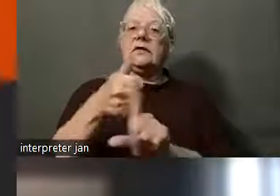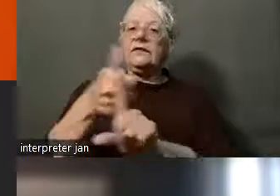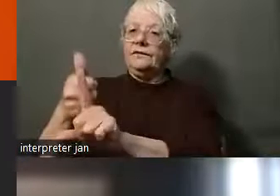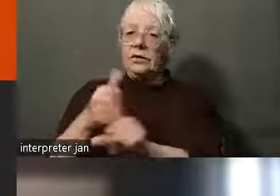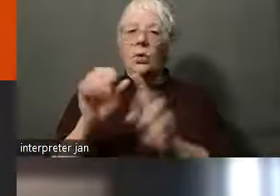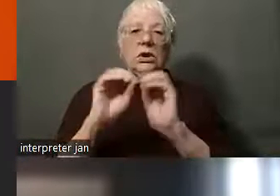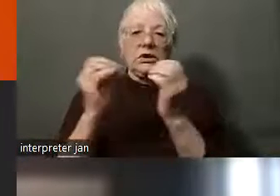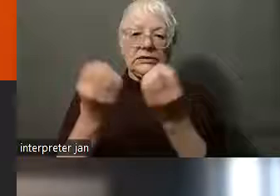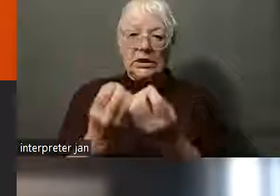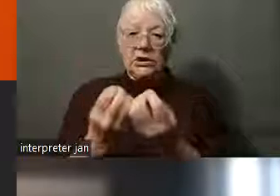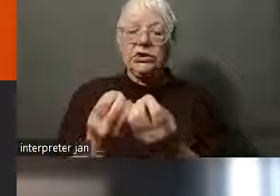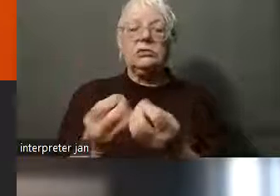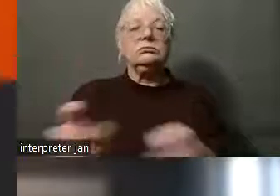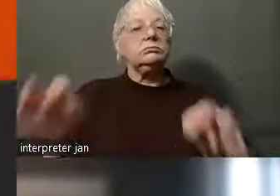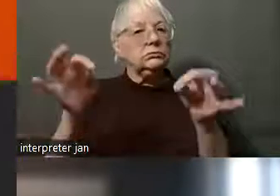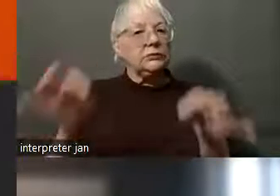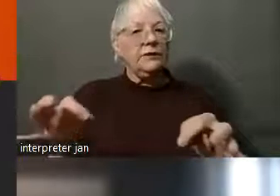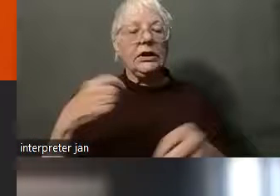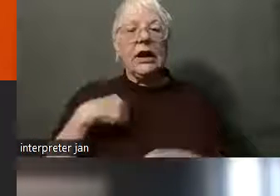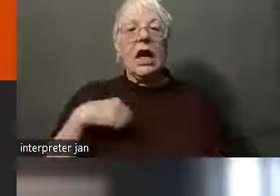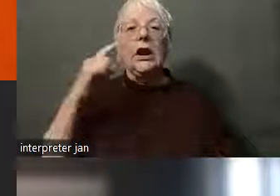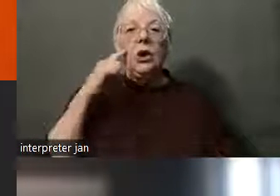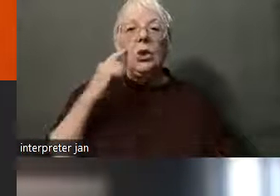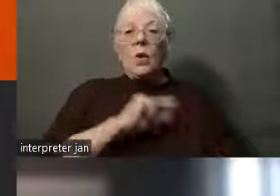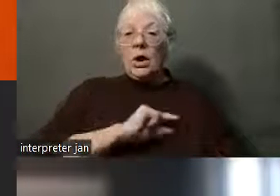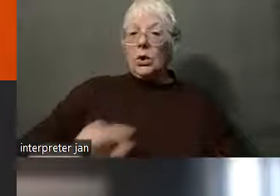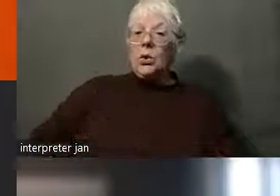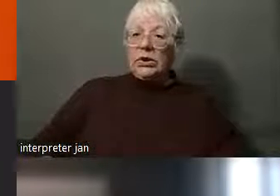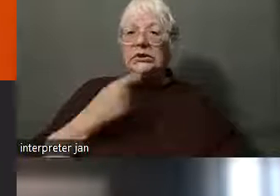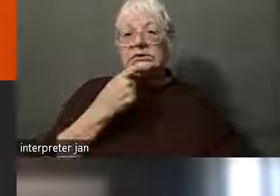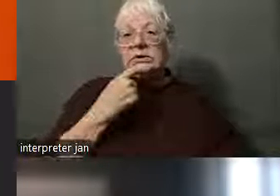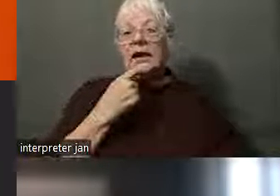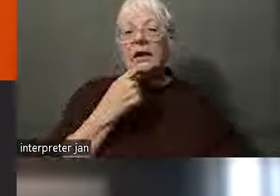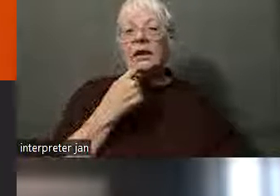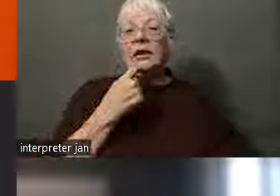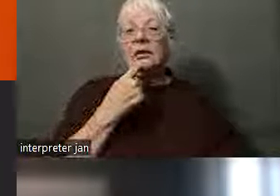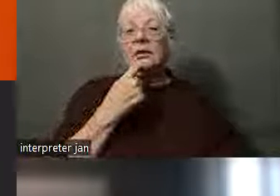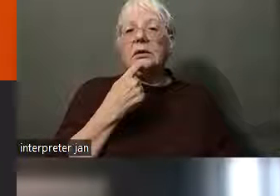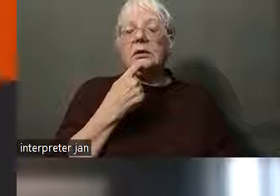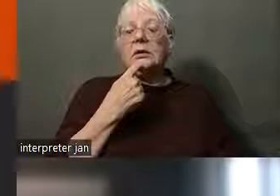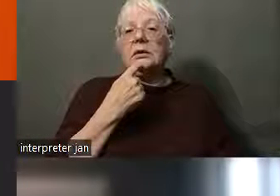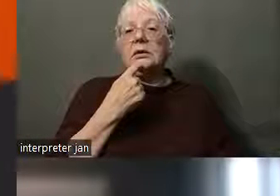So definitely what I heard Queen saying was